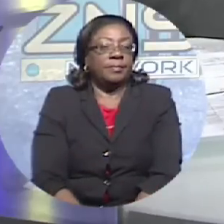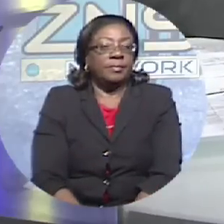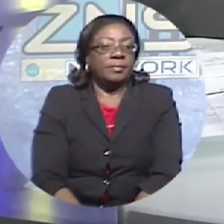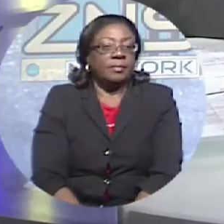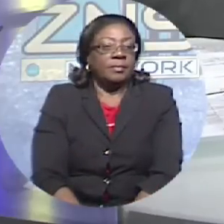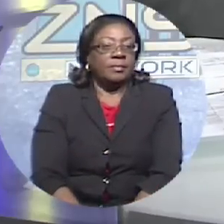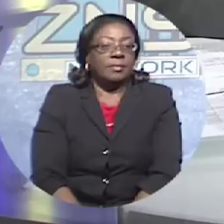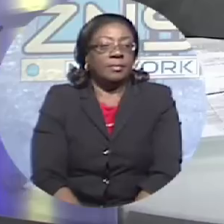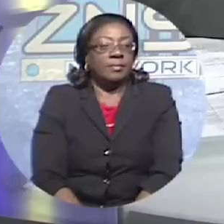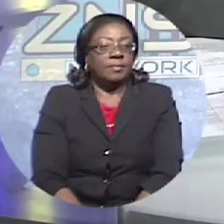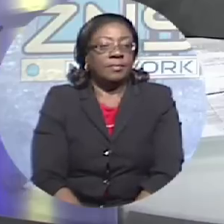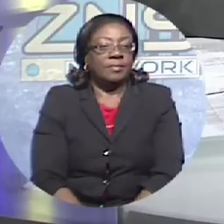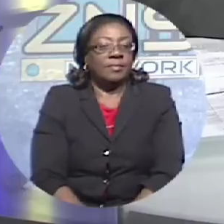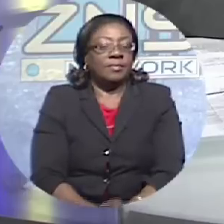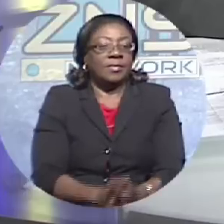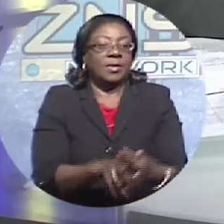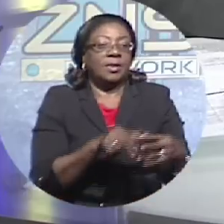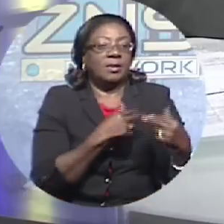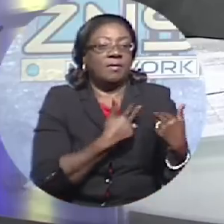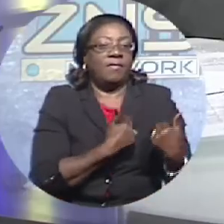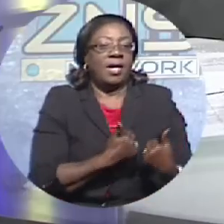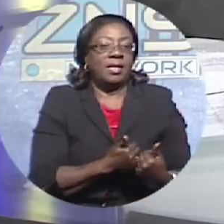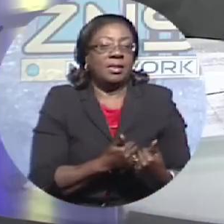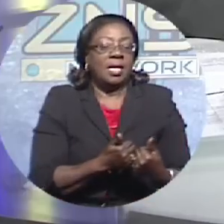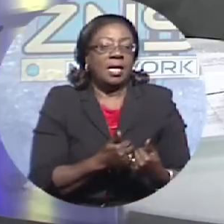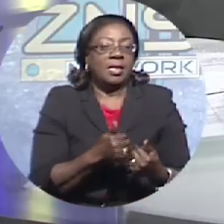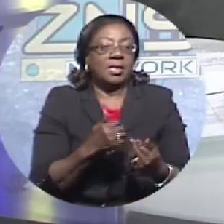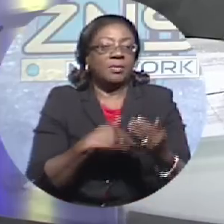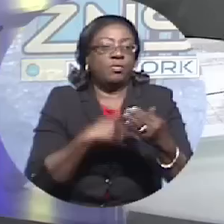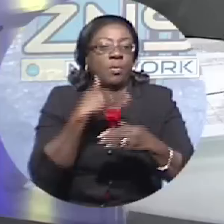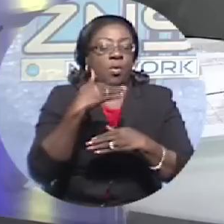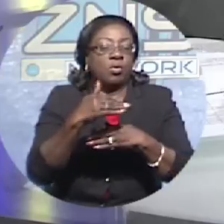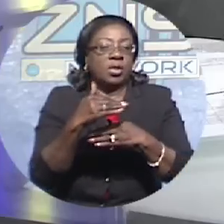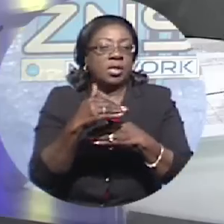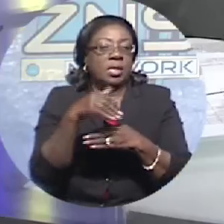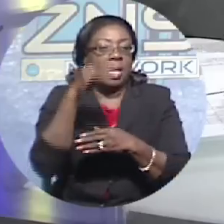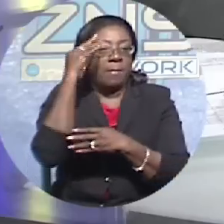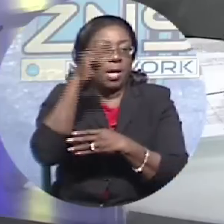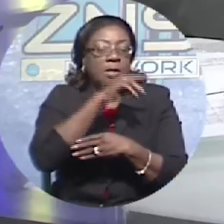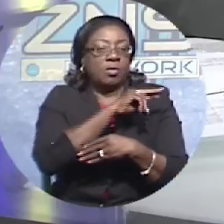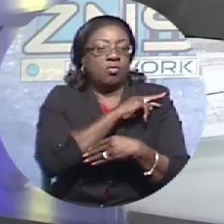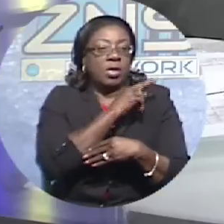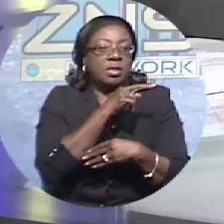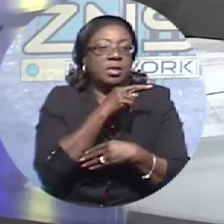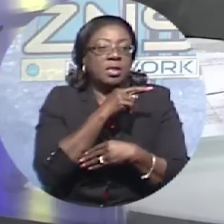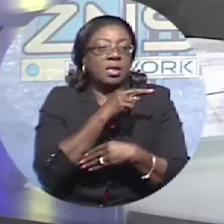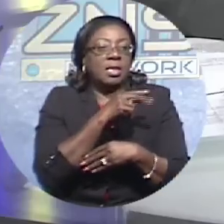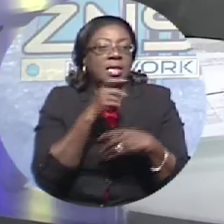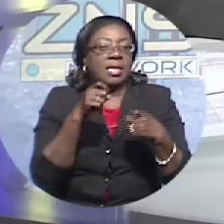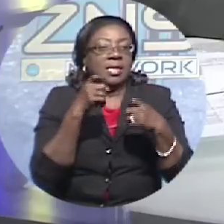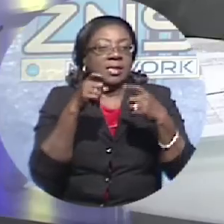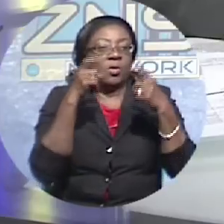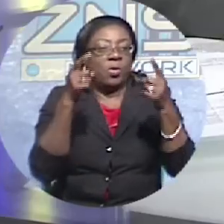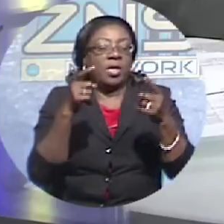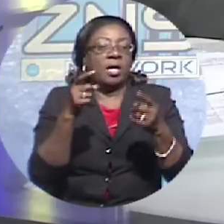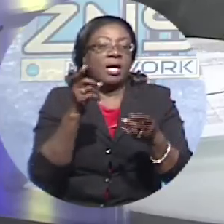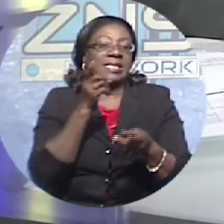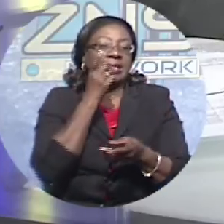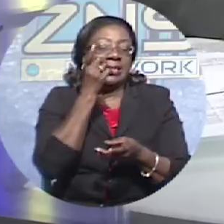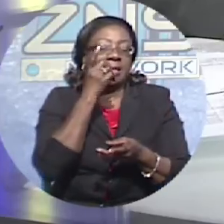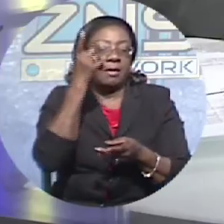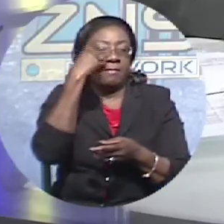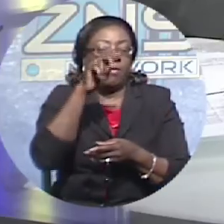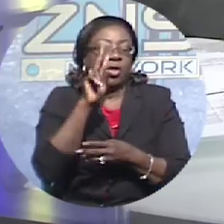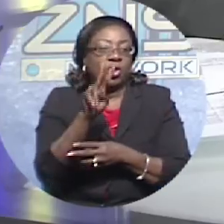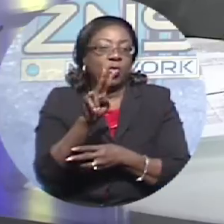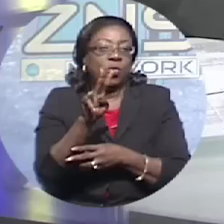Bit on our Valentine's to Remember promotion. Matthew Russell, we just drew, is actually the winner of dinner for two at